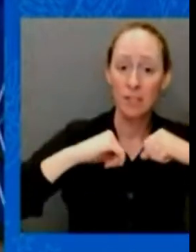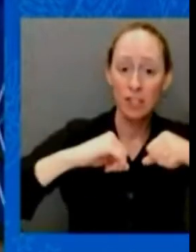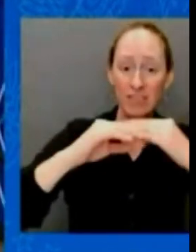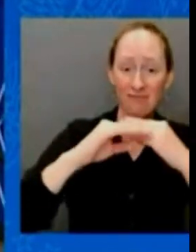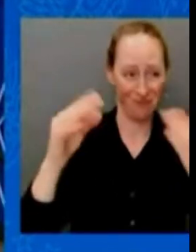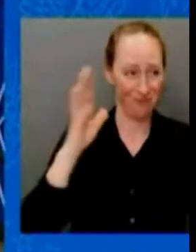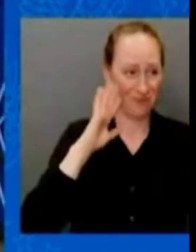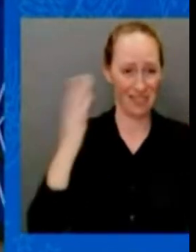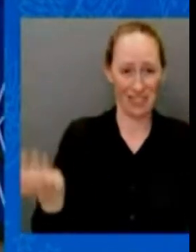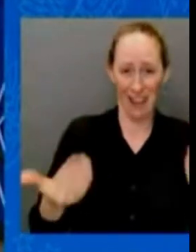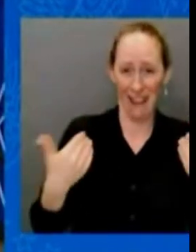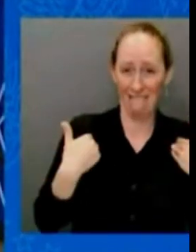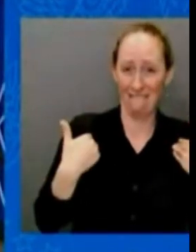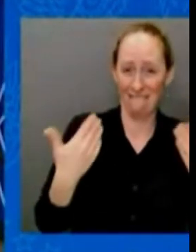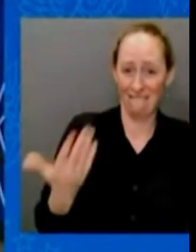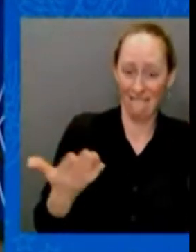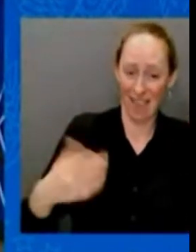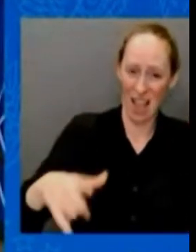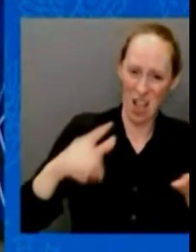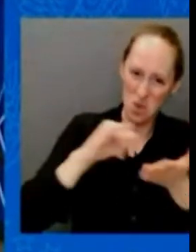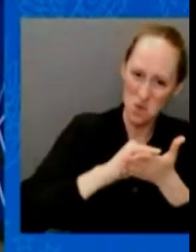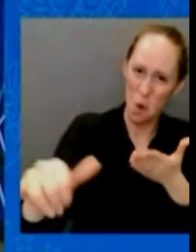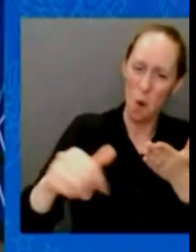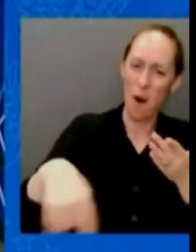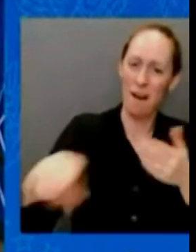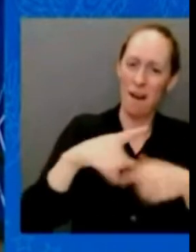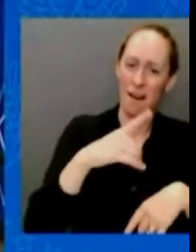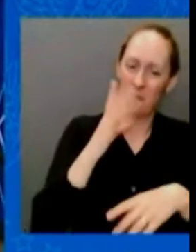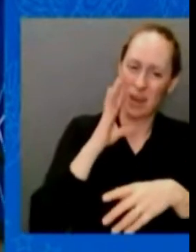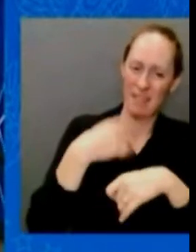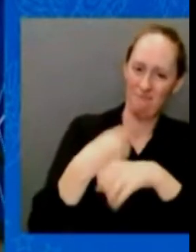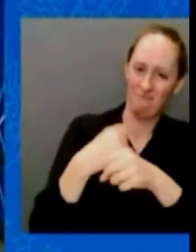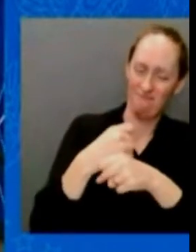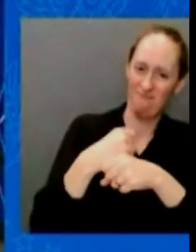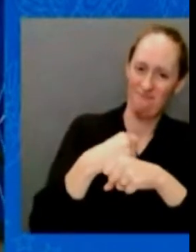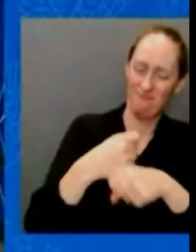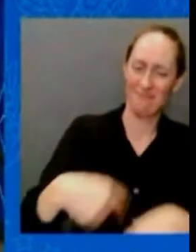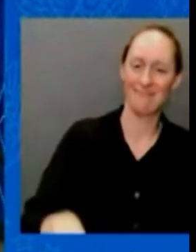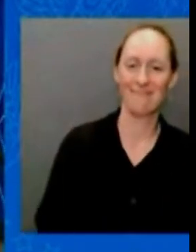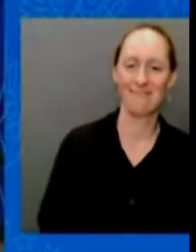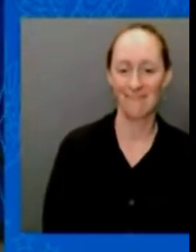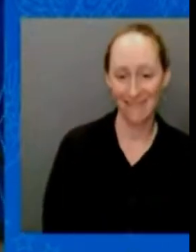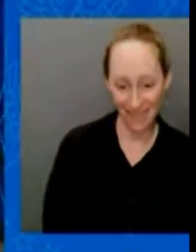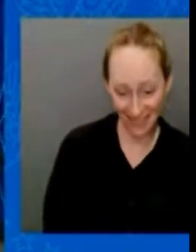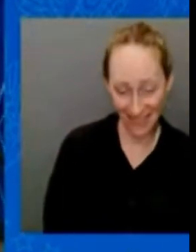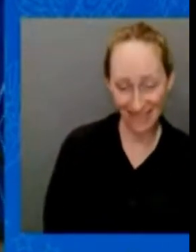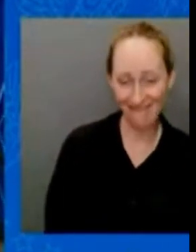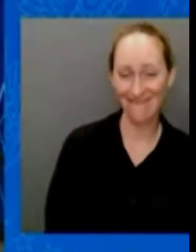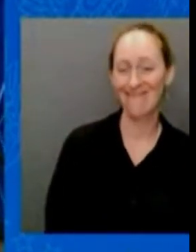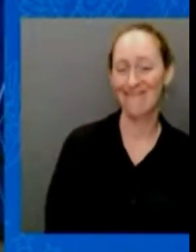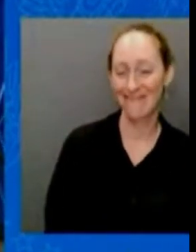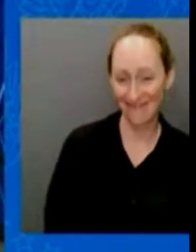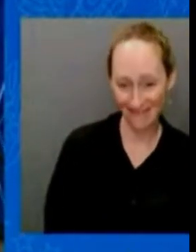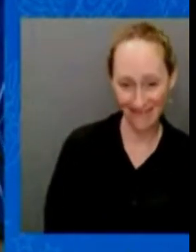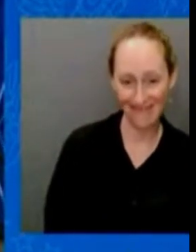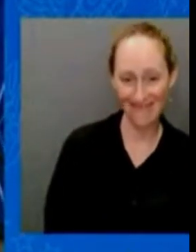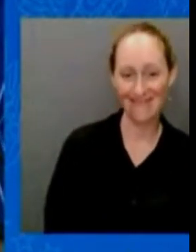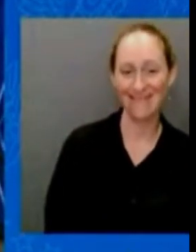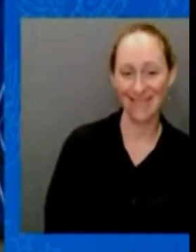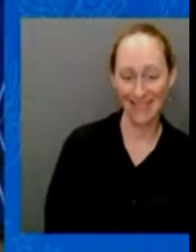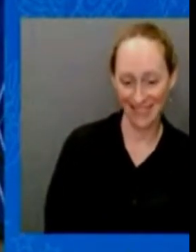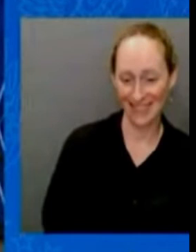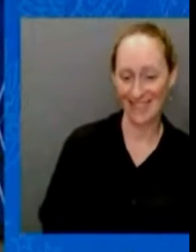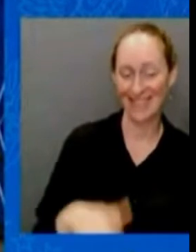So yes, in conclusion, my friends, Syracuse has always been part of President Biden's